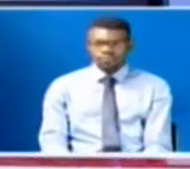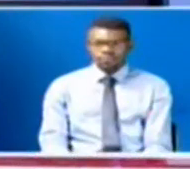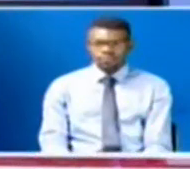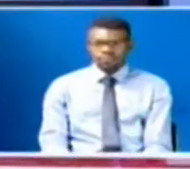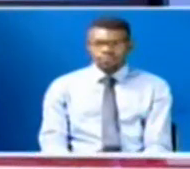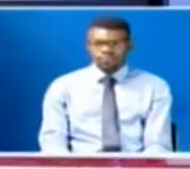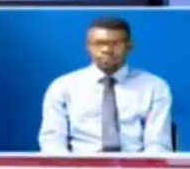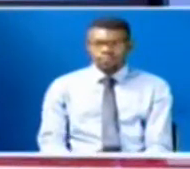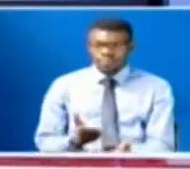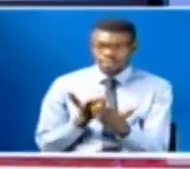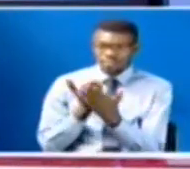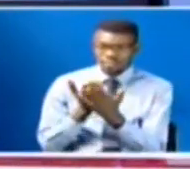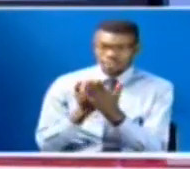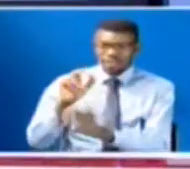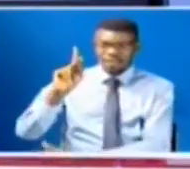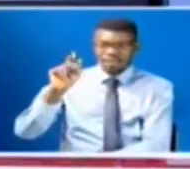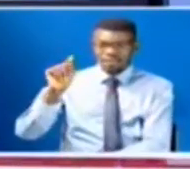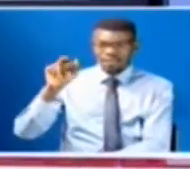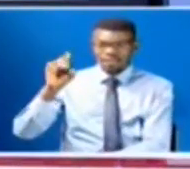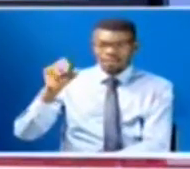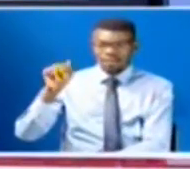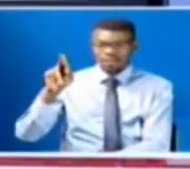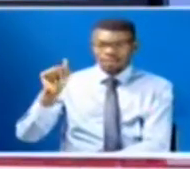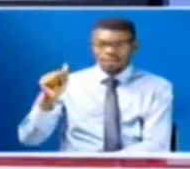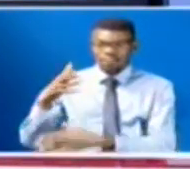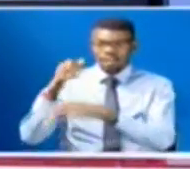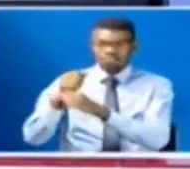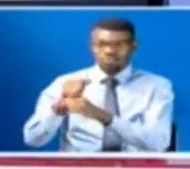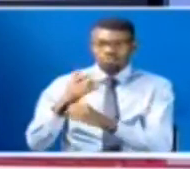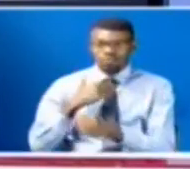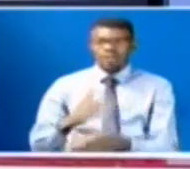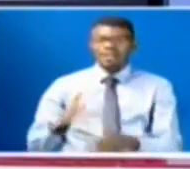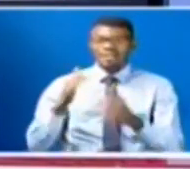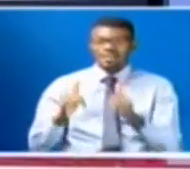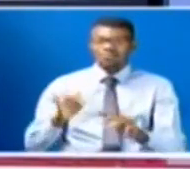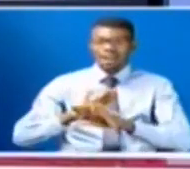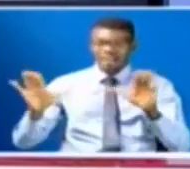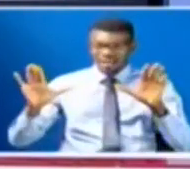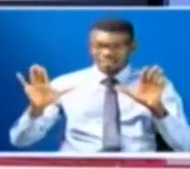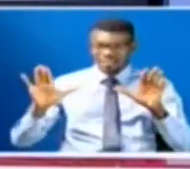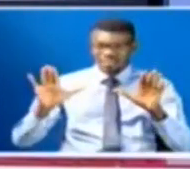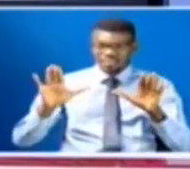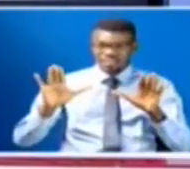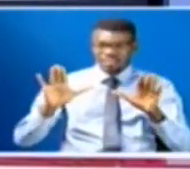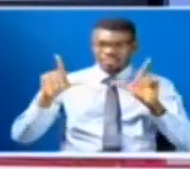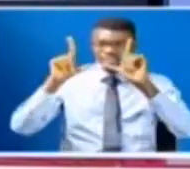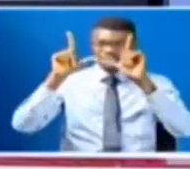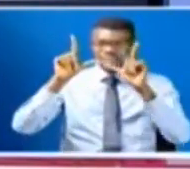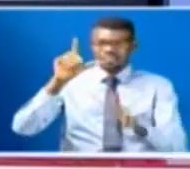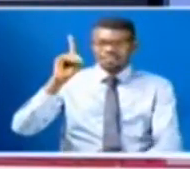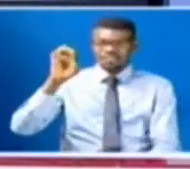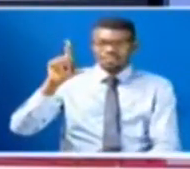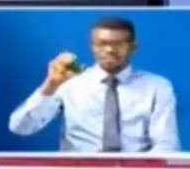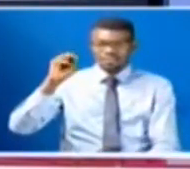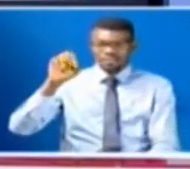A petition by the Kandara Residents Association against the renewal of a land lease by Delmonte in the counties of Murang'a and Kiambu has